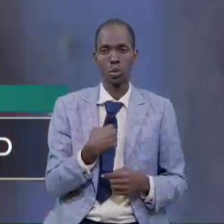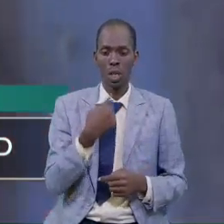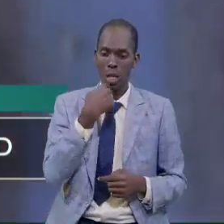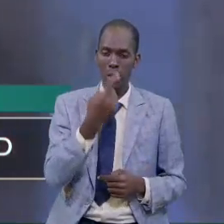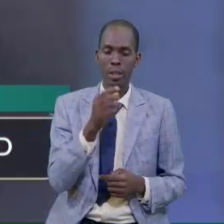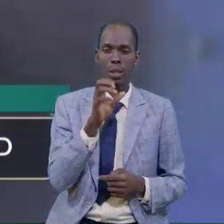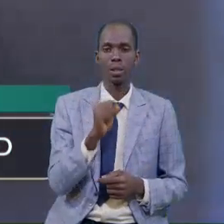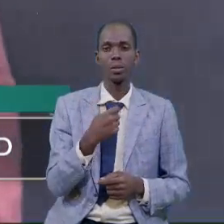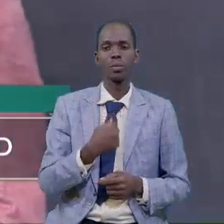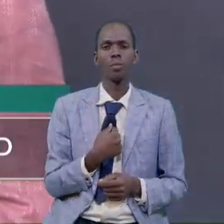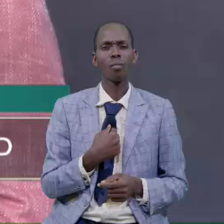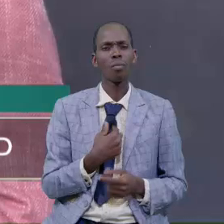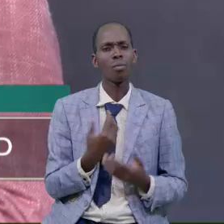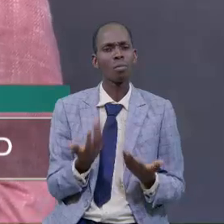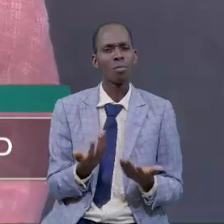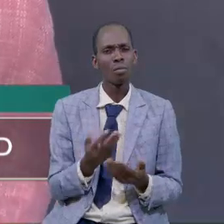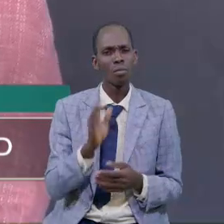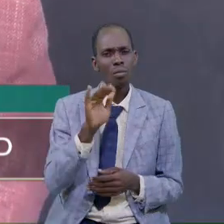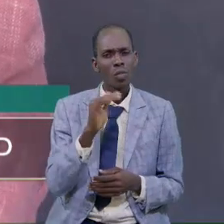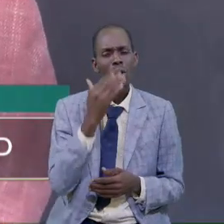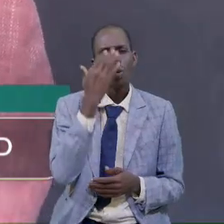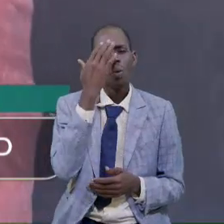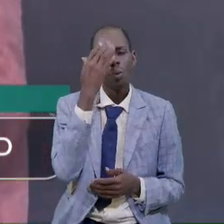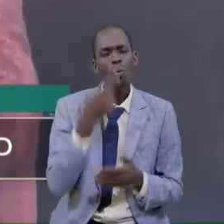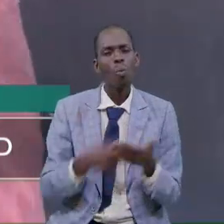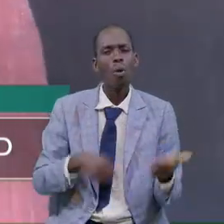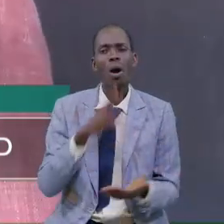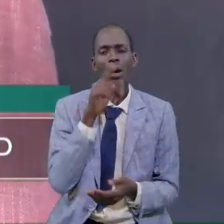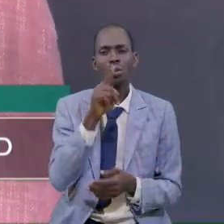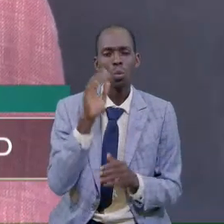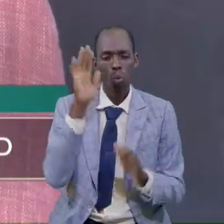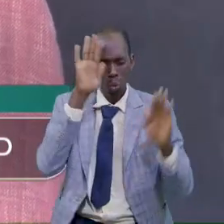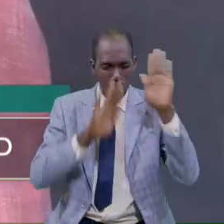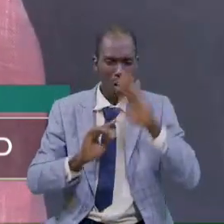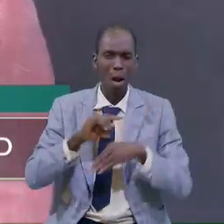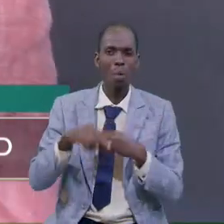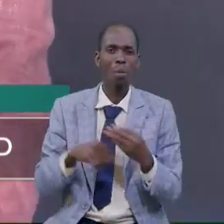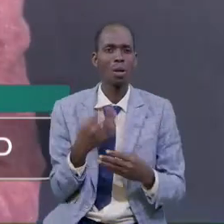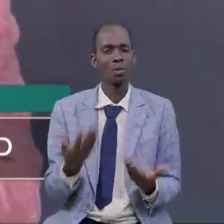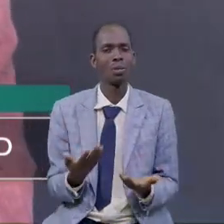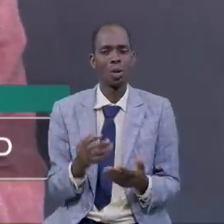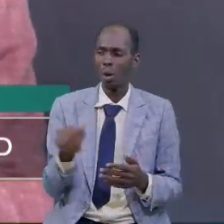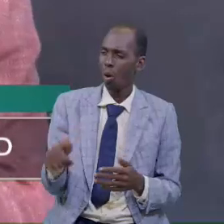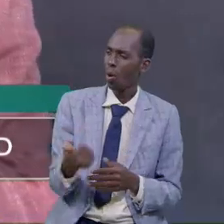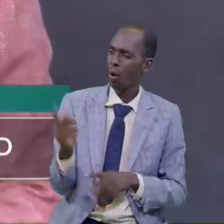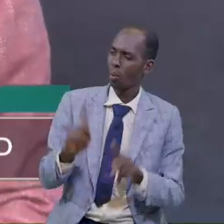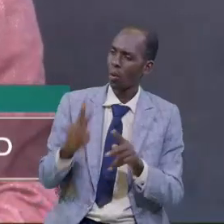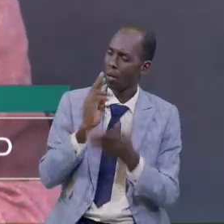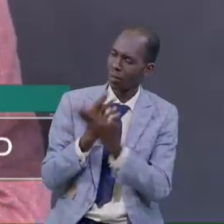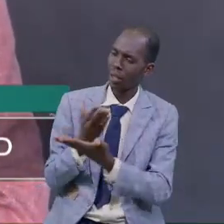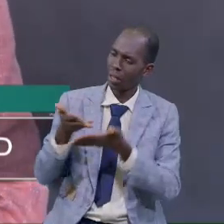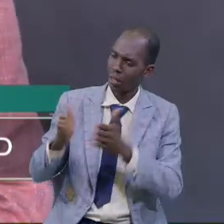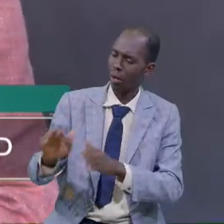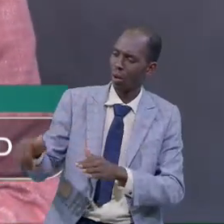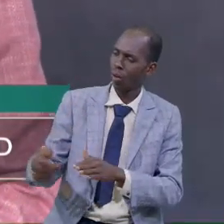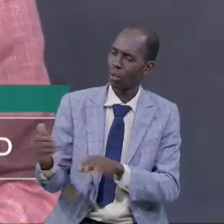what are you worried about? What do you want to do? Other people are there. Let them do it and just stay